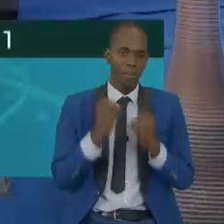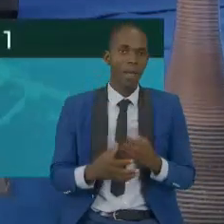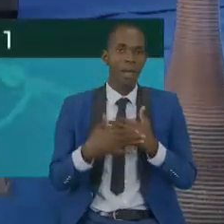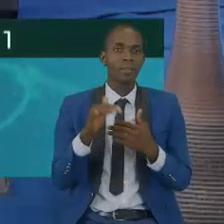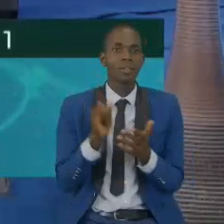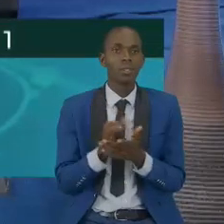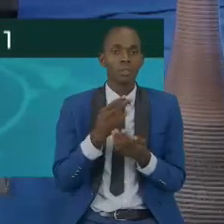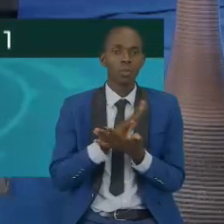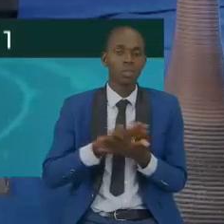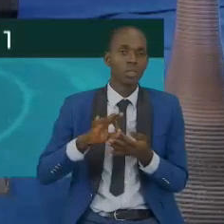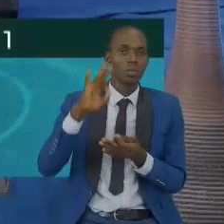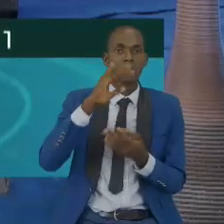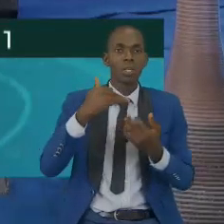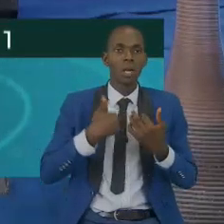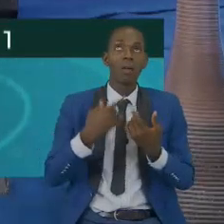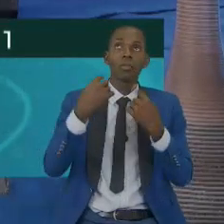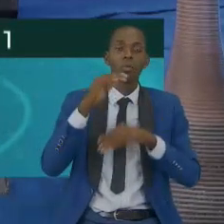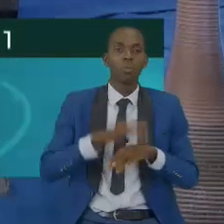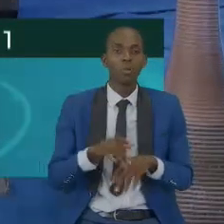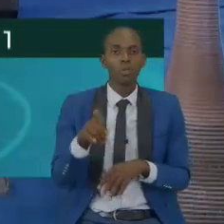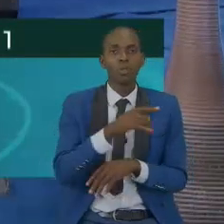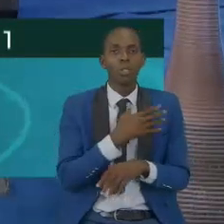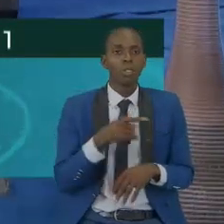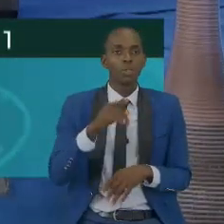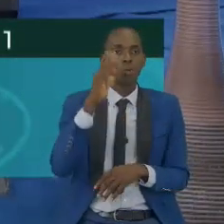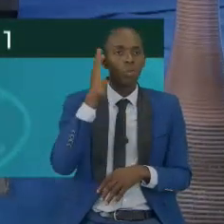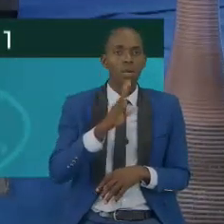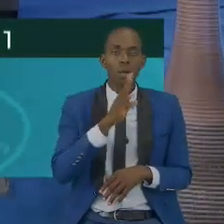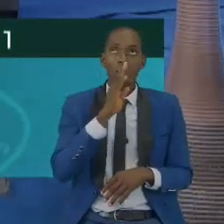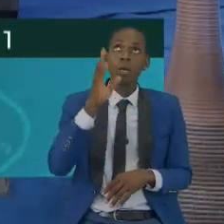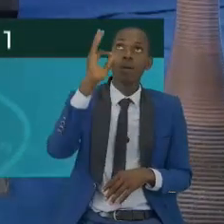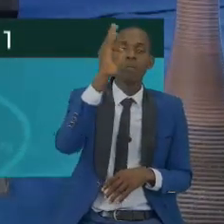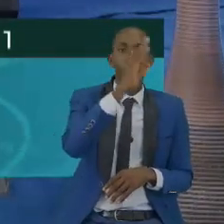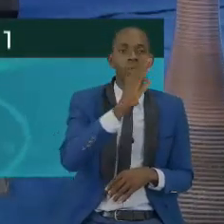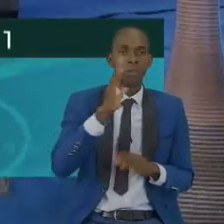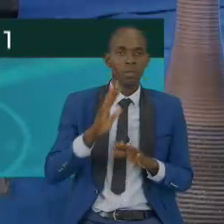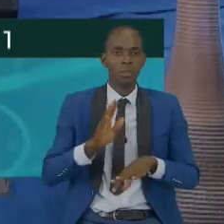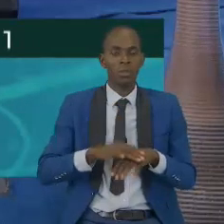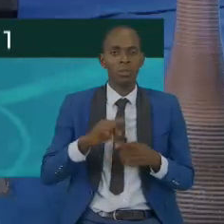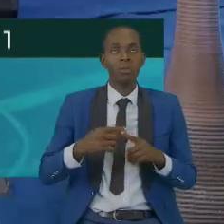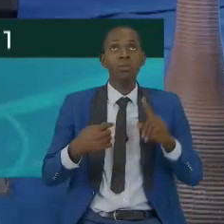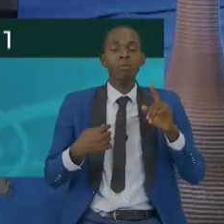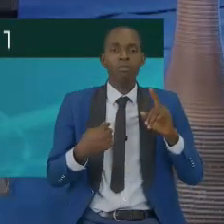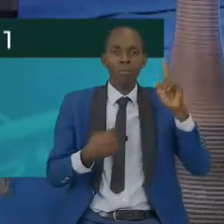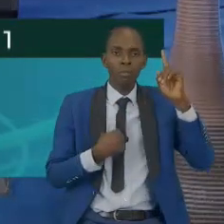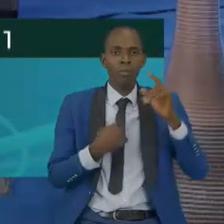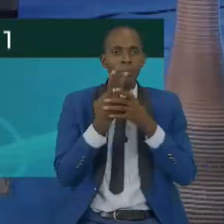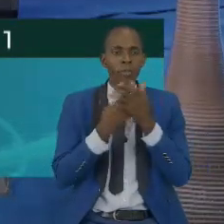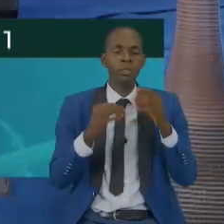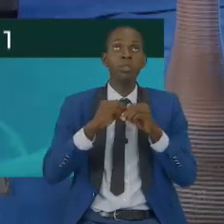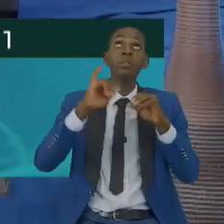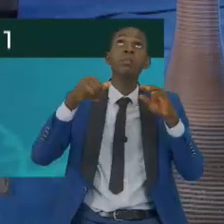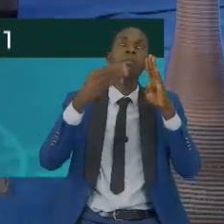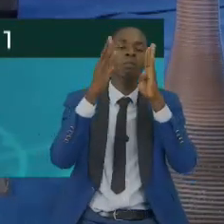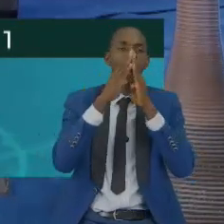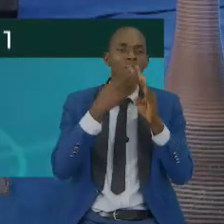has come upon you, and ye shall be witnesses unto me, both in Jerusalem, and in all